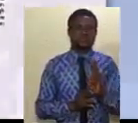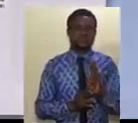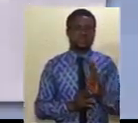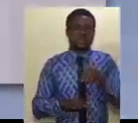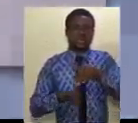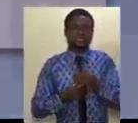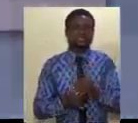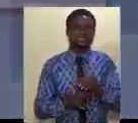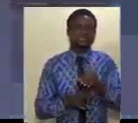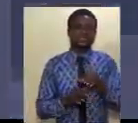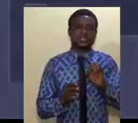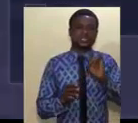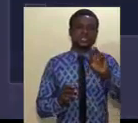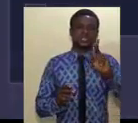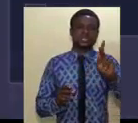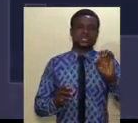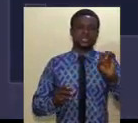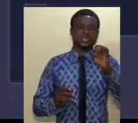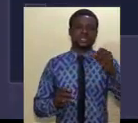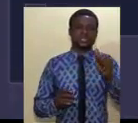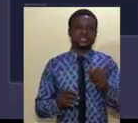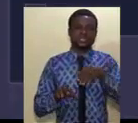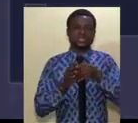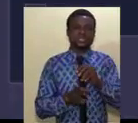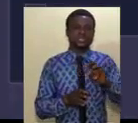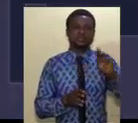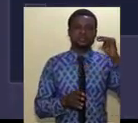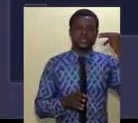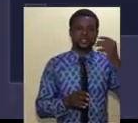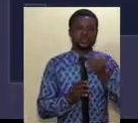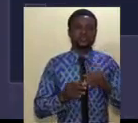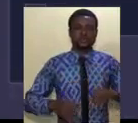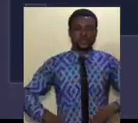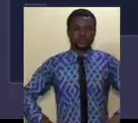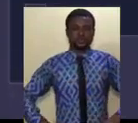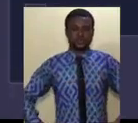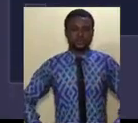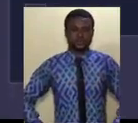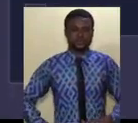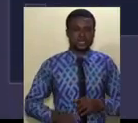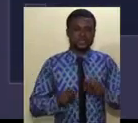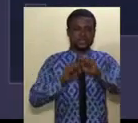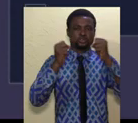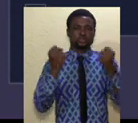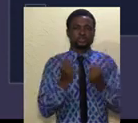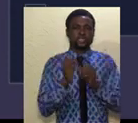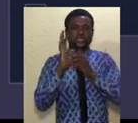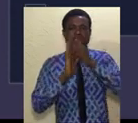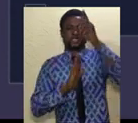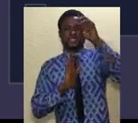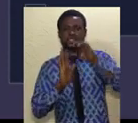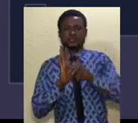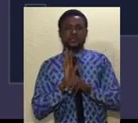Child Protection Unit, CPU, the Secretariat Ikeja, in the Ministry of Youth and Social Development.